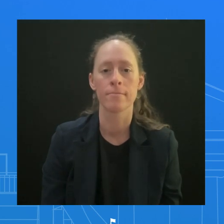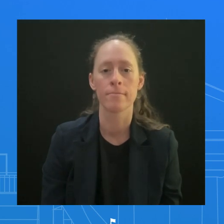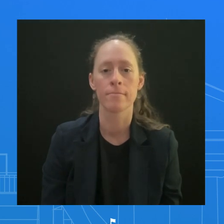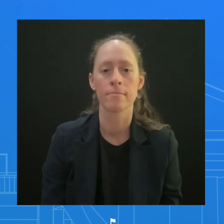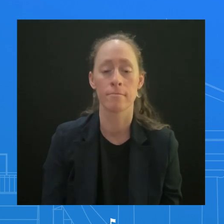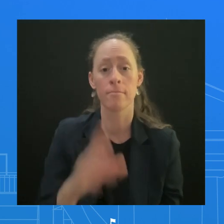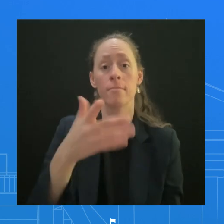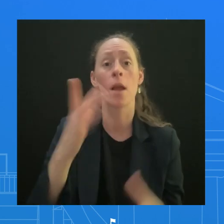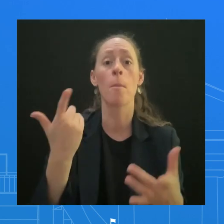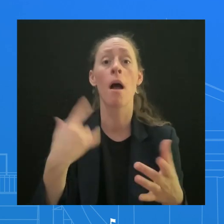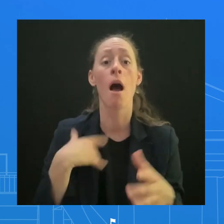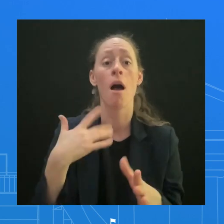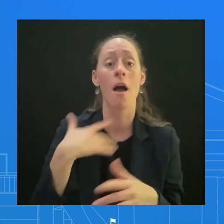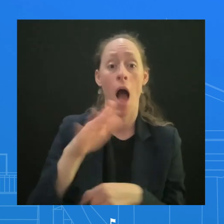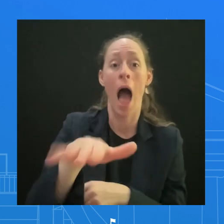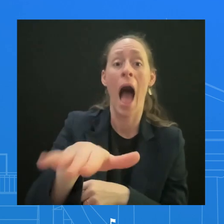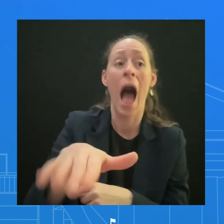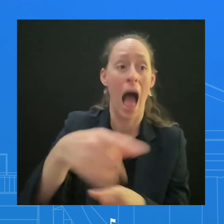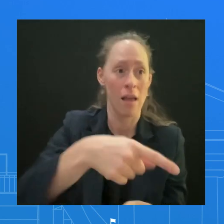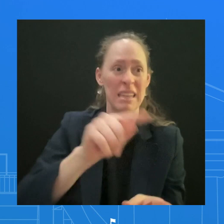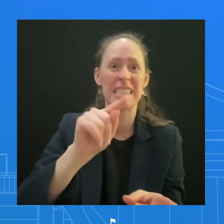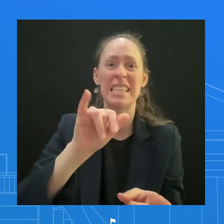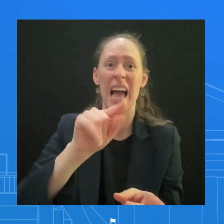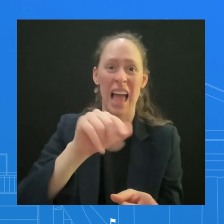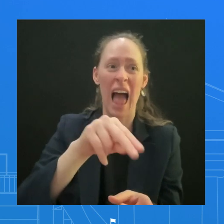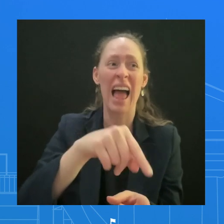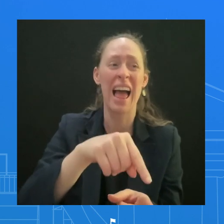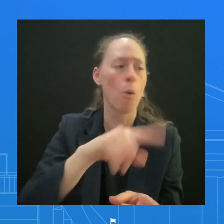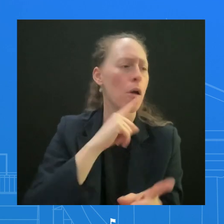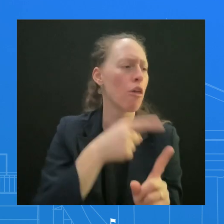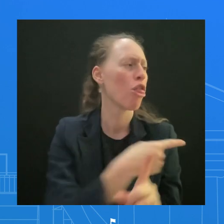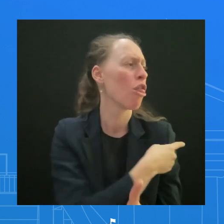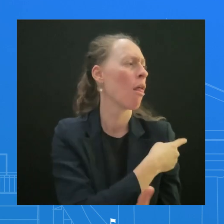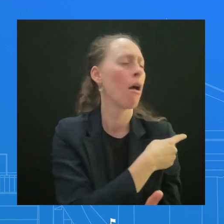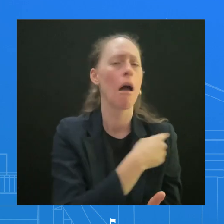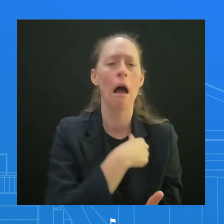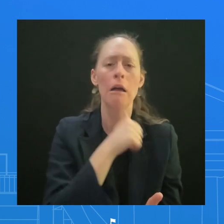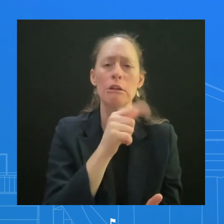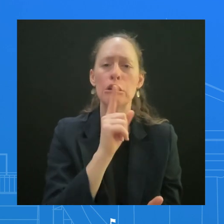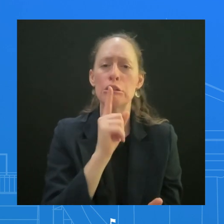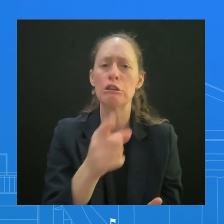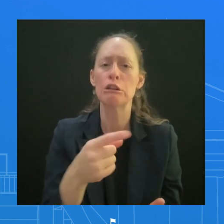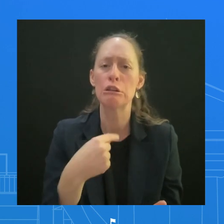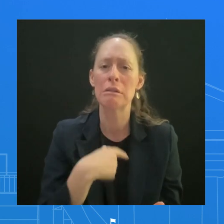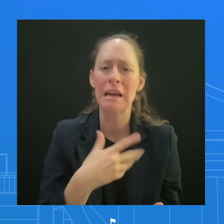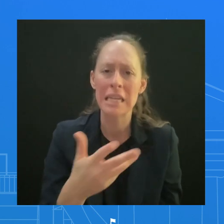But they did pass that information up to the incident commander, as you would expect they would, and